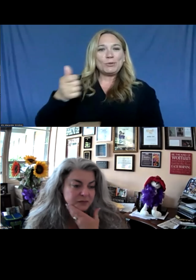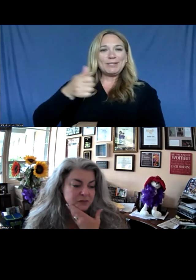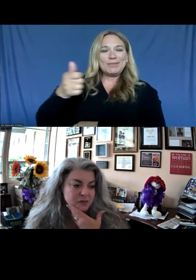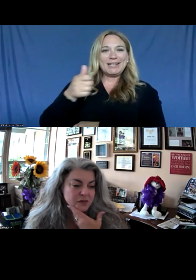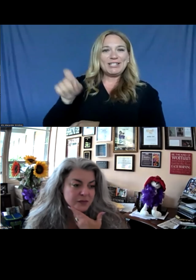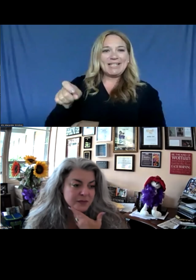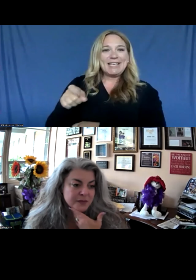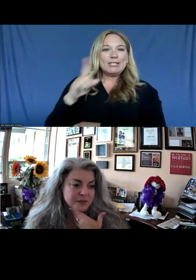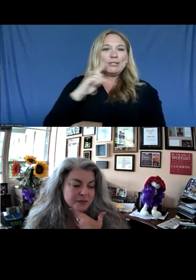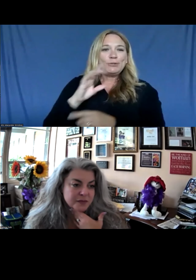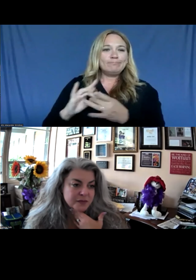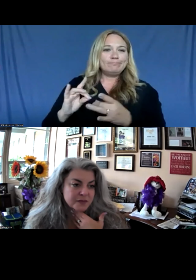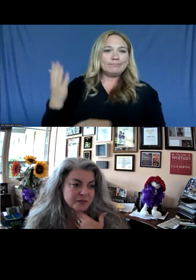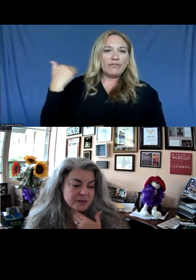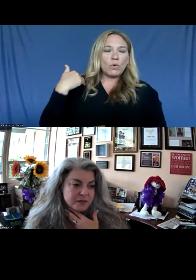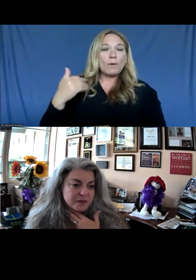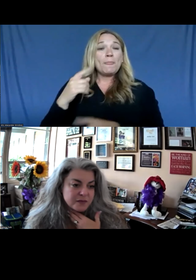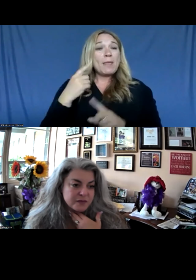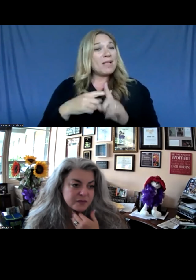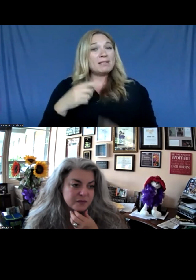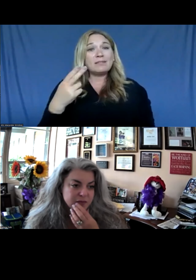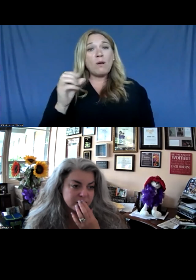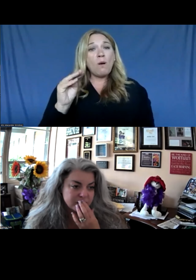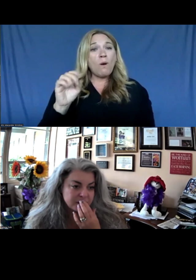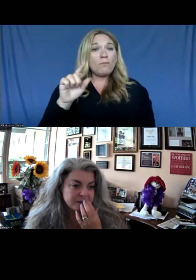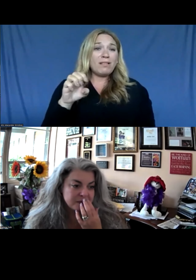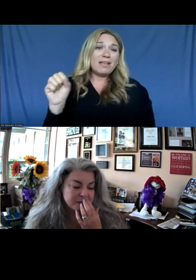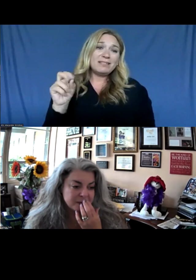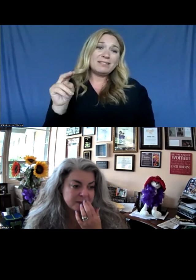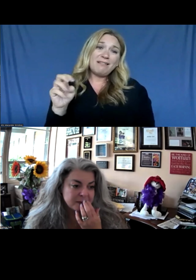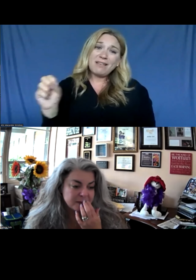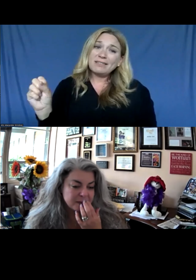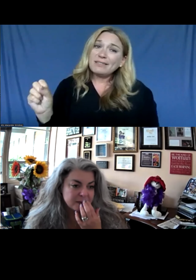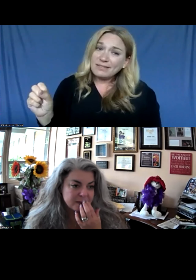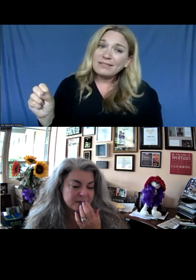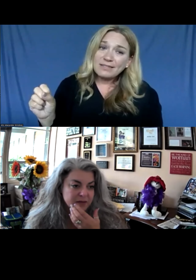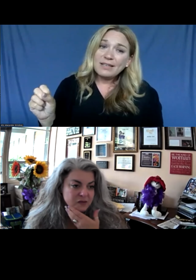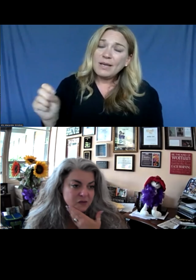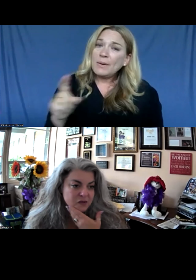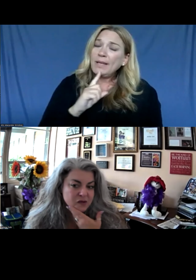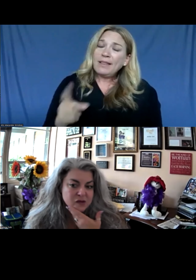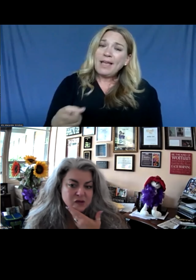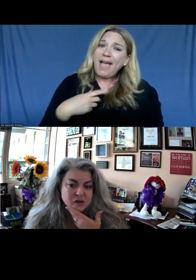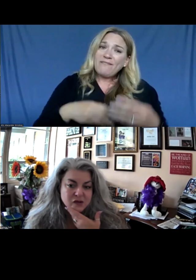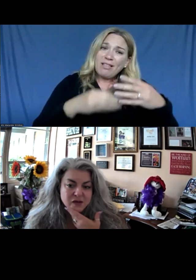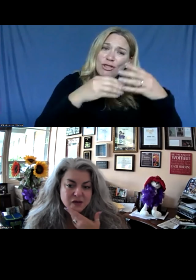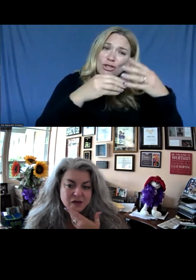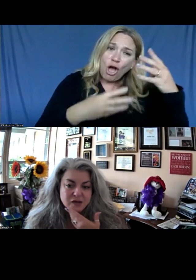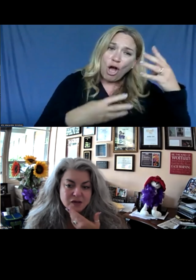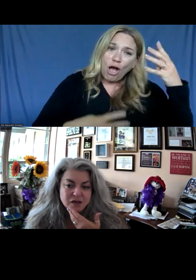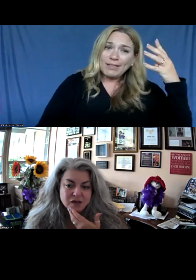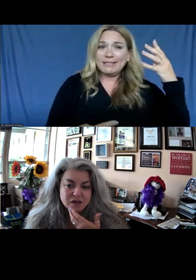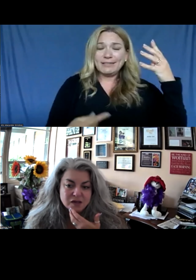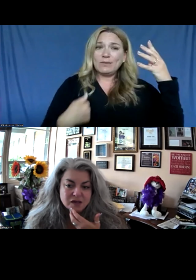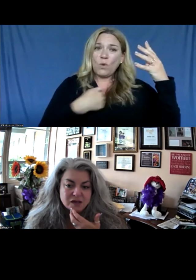the state. And homelessness, of course, workforce issues, homelessness. I mean, there's really a long list of things that we need to